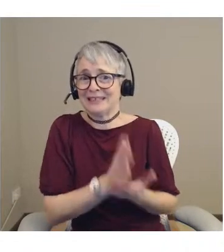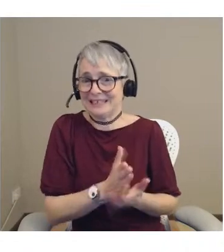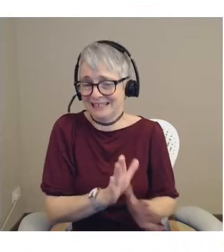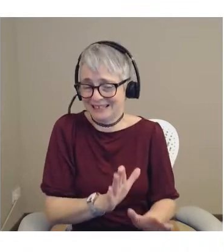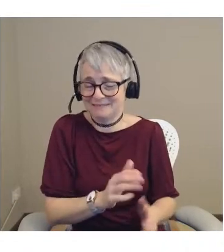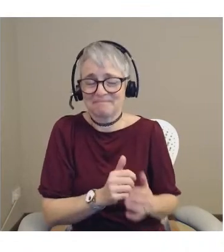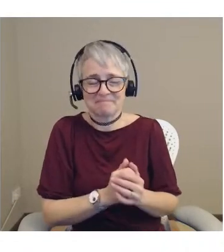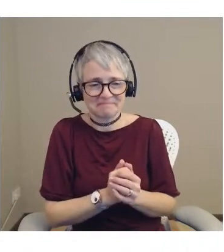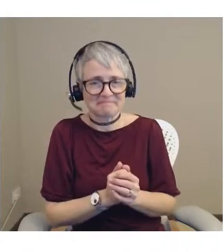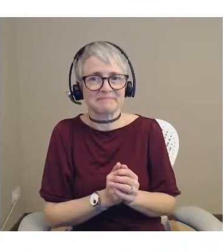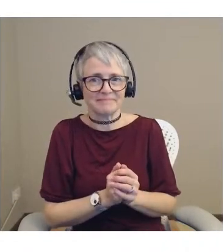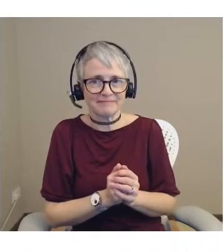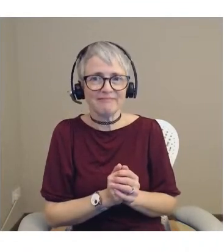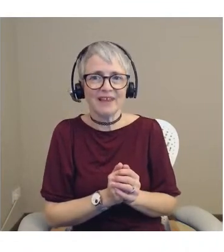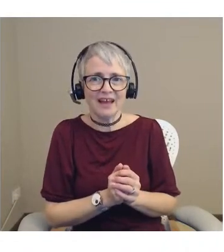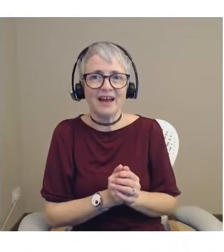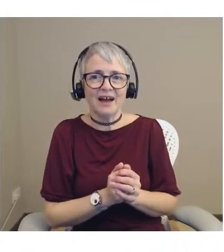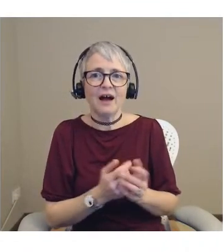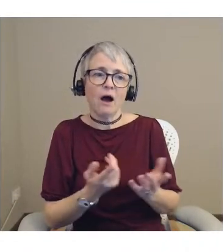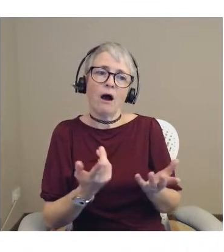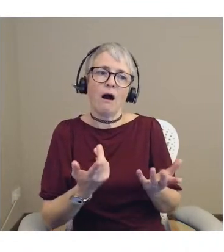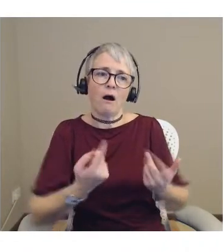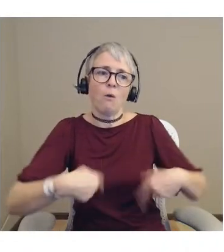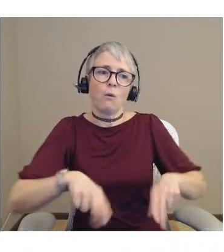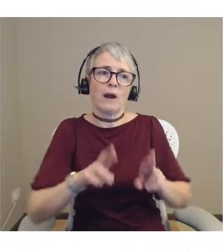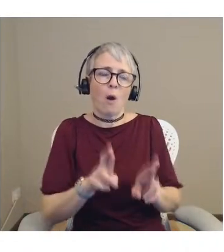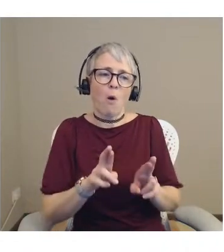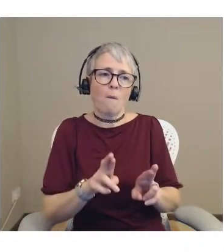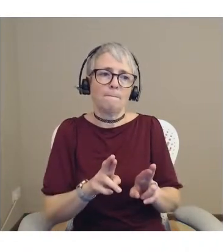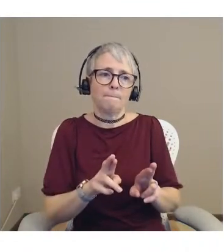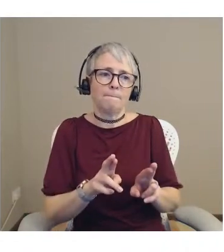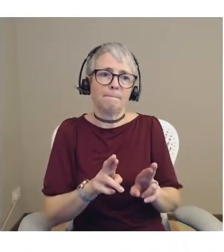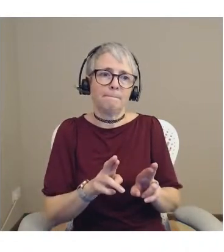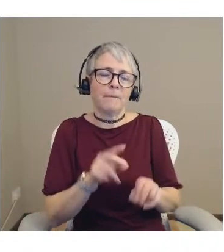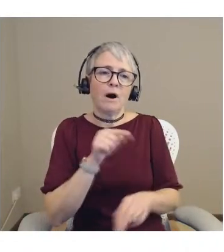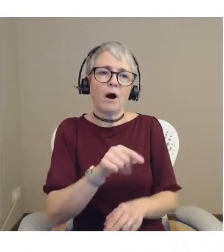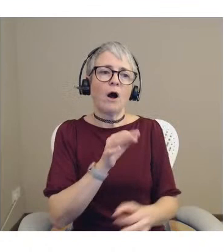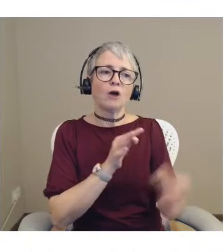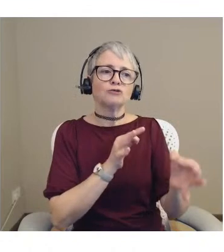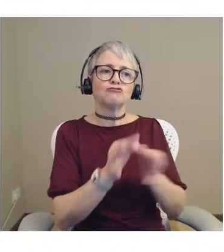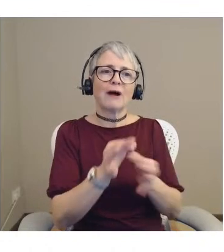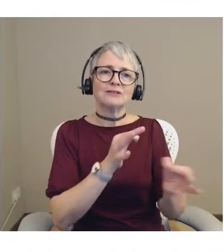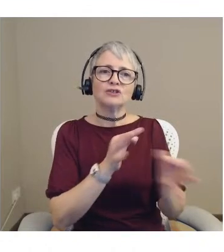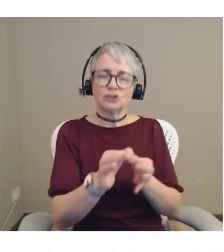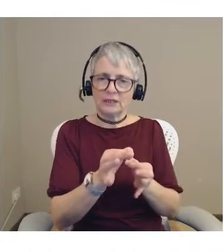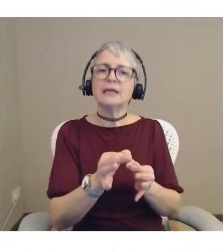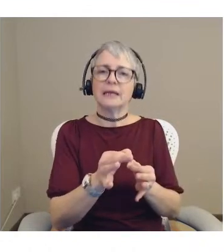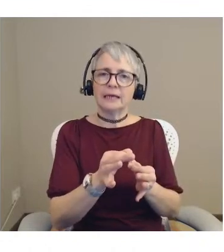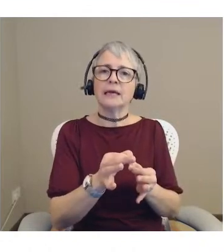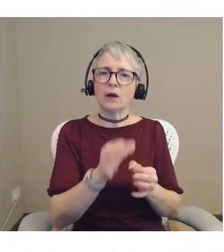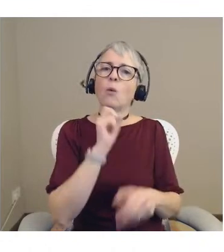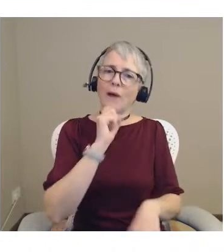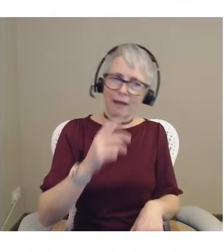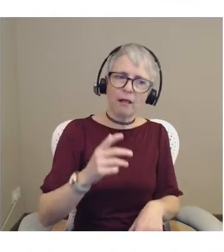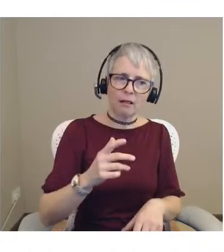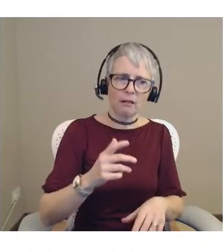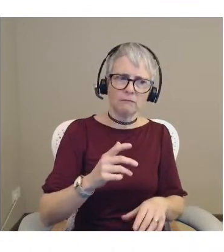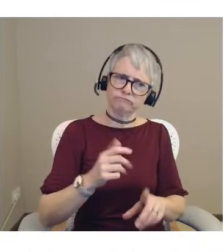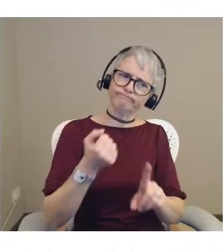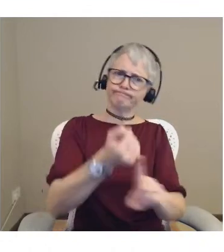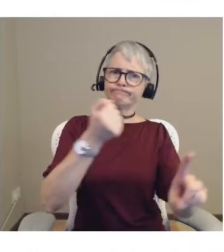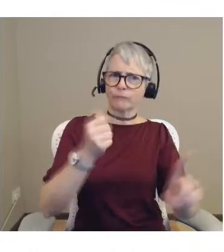And we hope that this strategy will actually have an impact, and therefore we